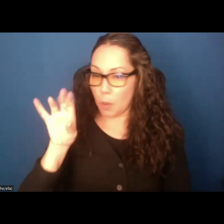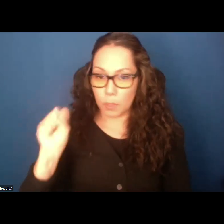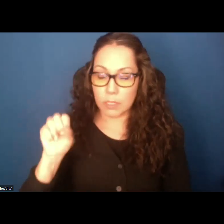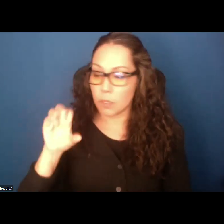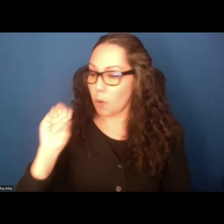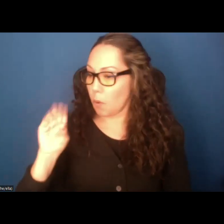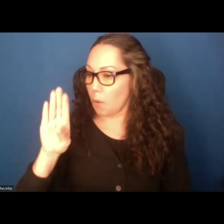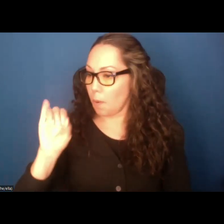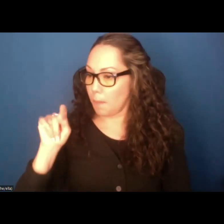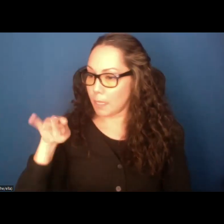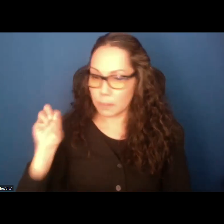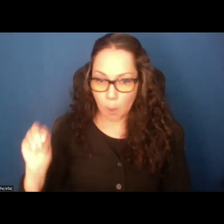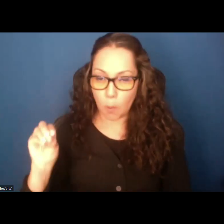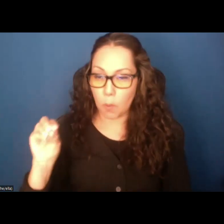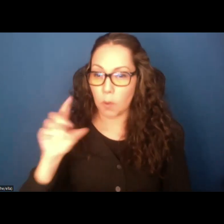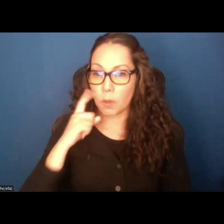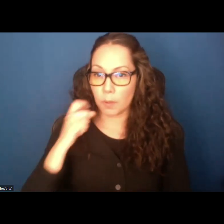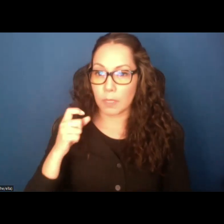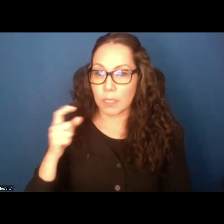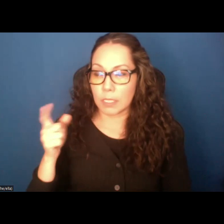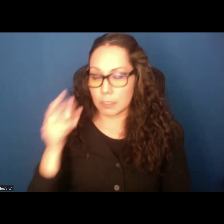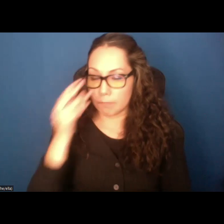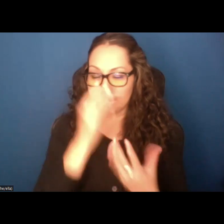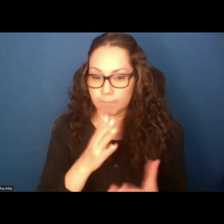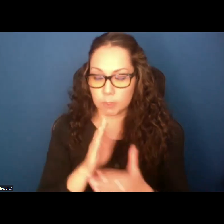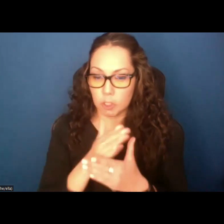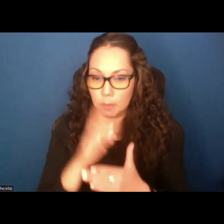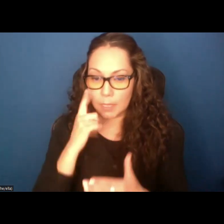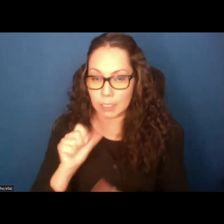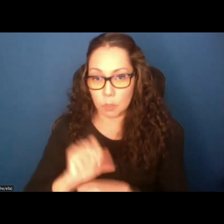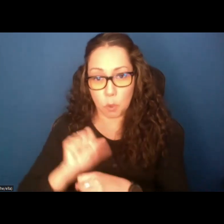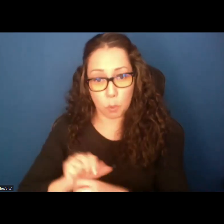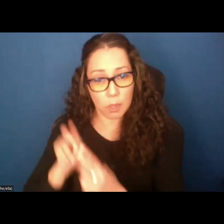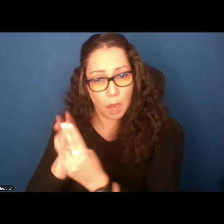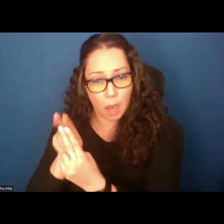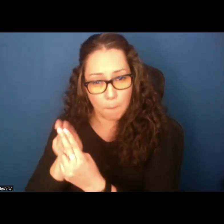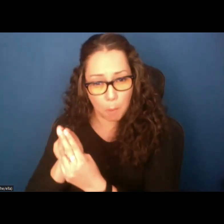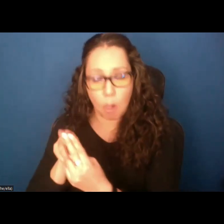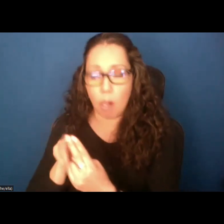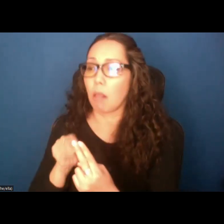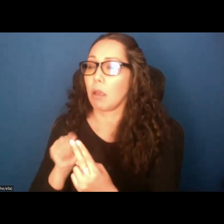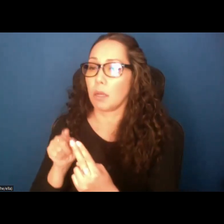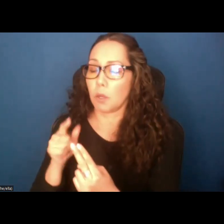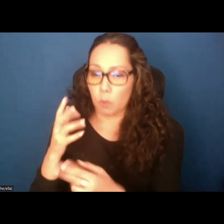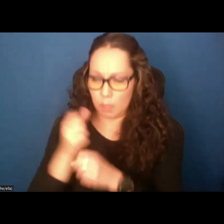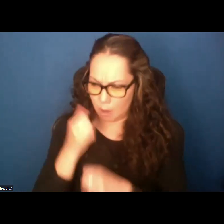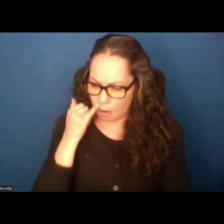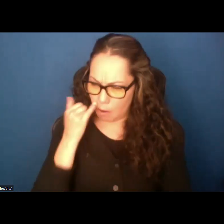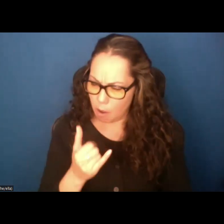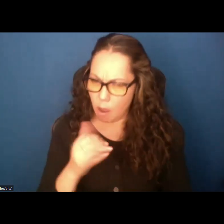a resident, a couple that she worked with. We received a call in June 2019